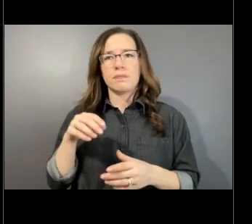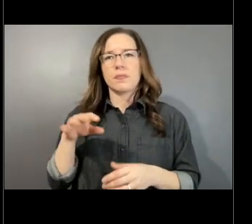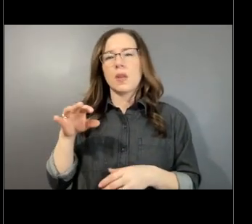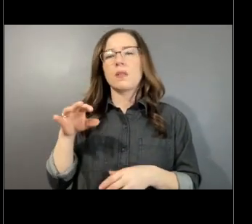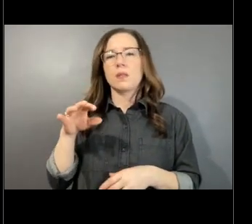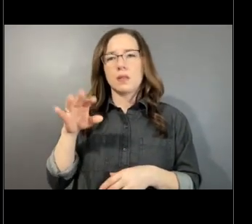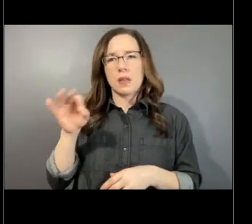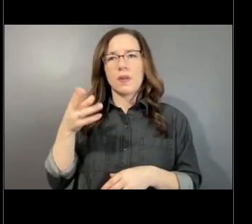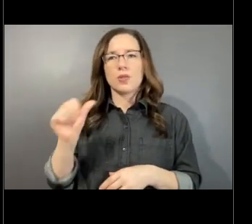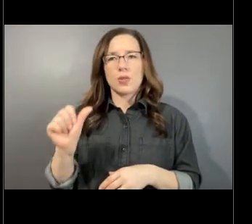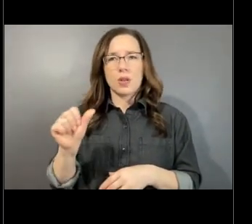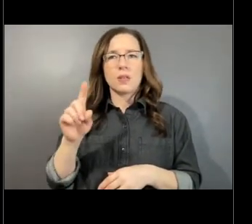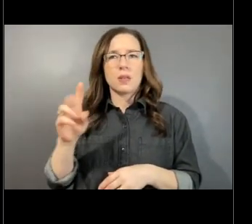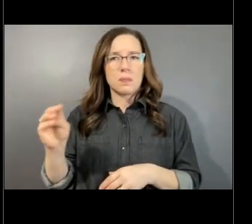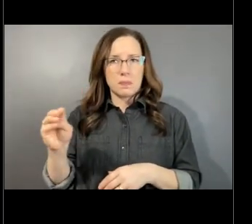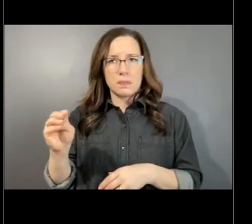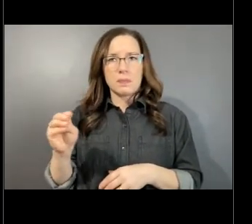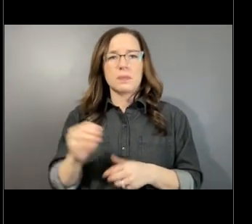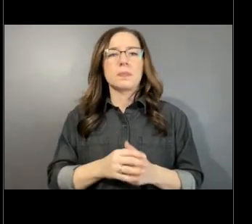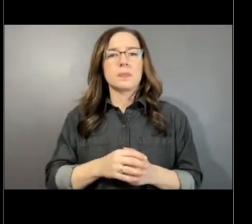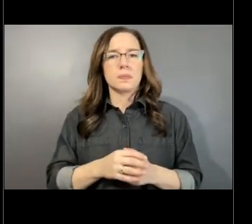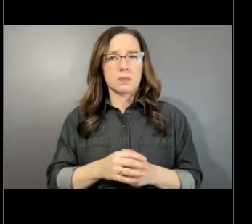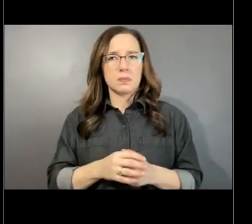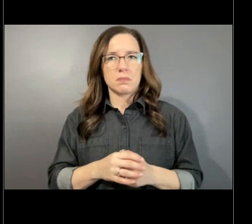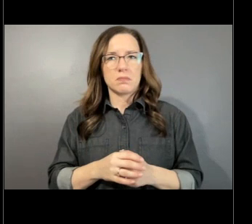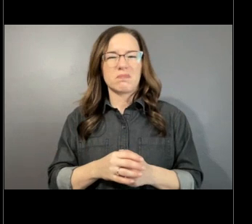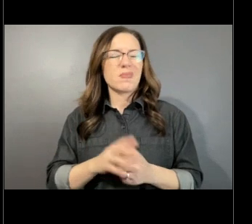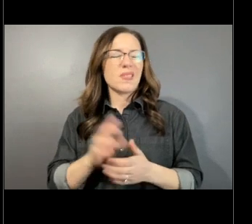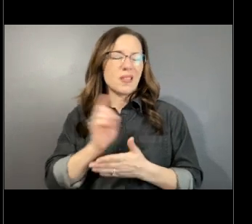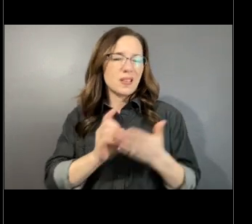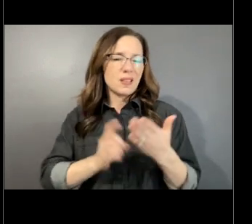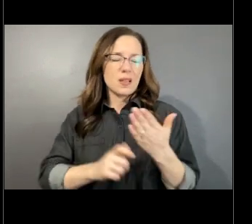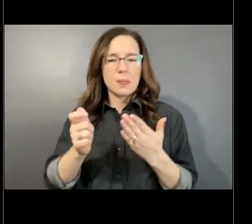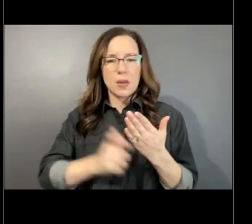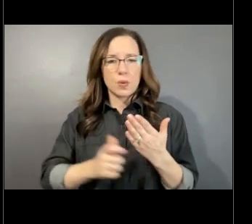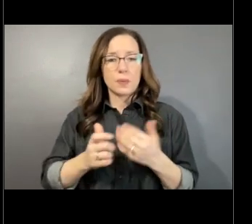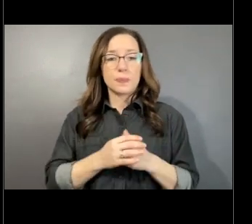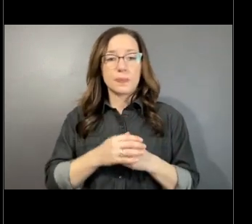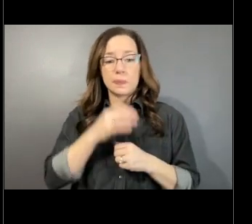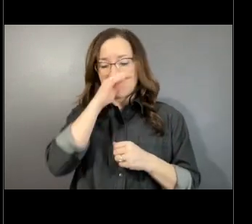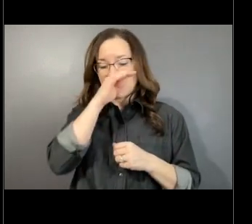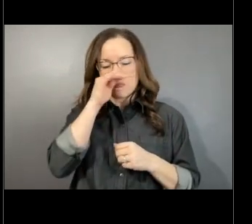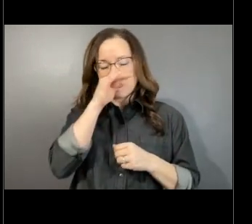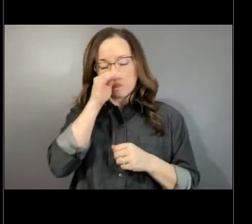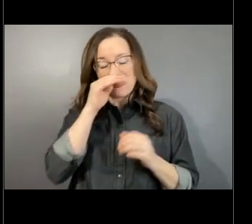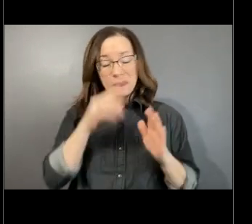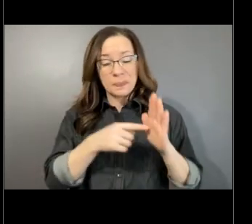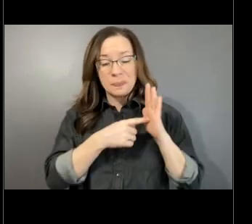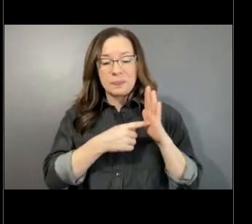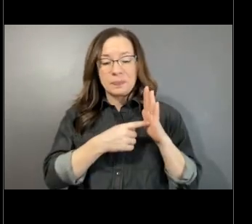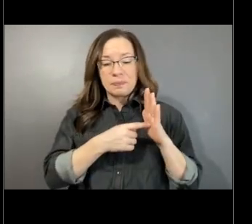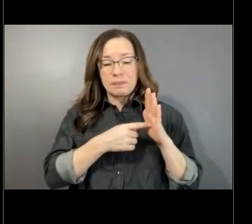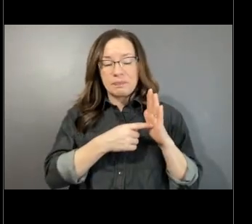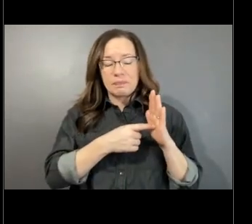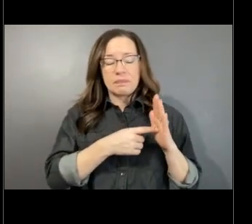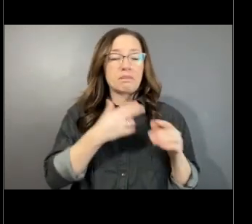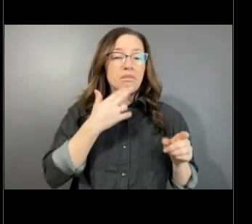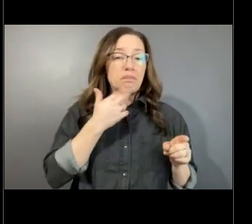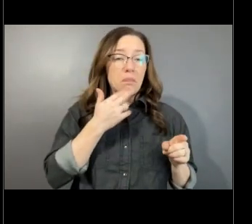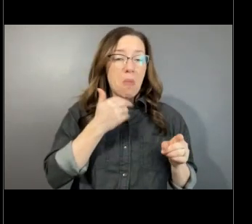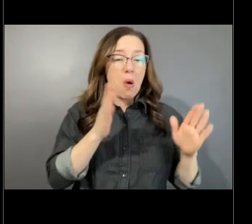7.30 in the Fair Housing Act Design Manual. The examples range from very small